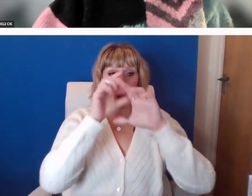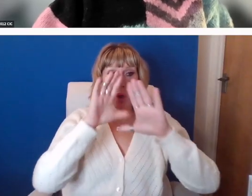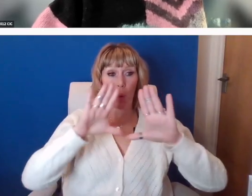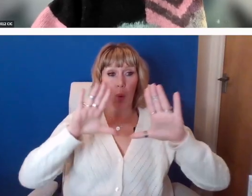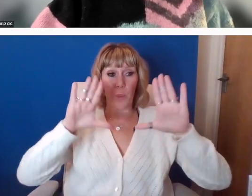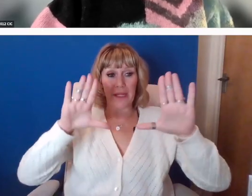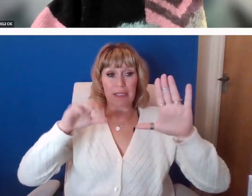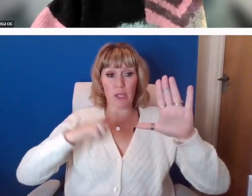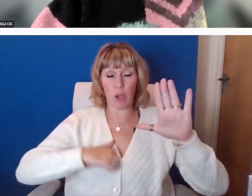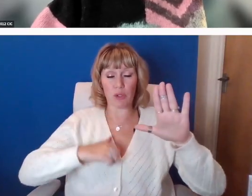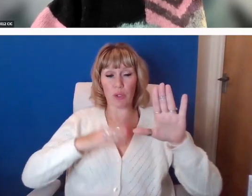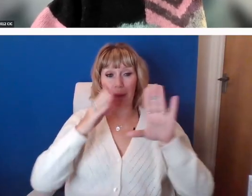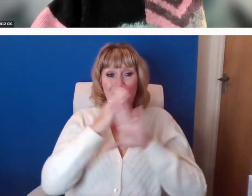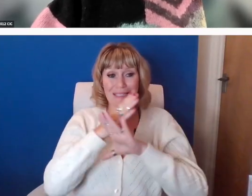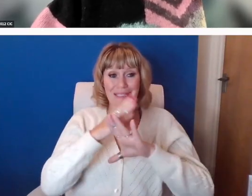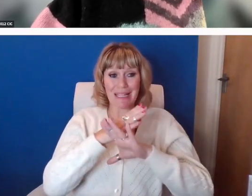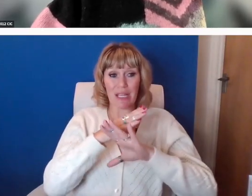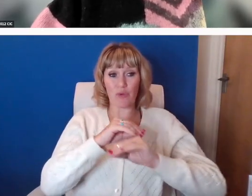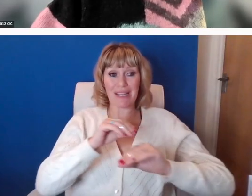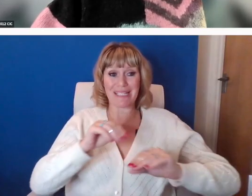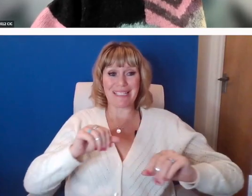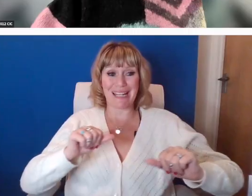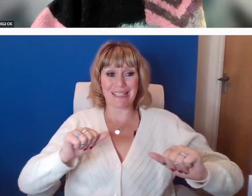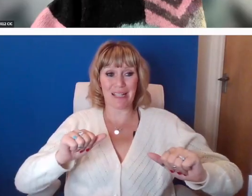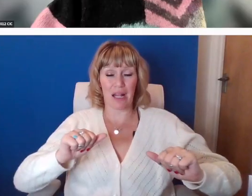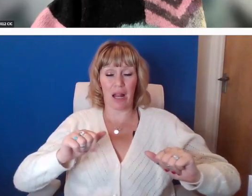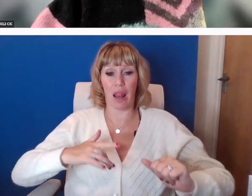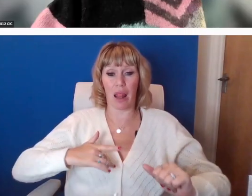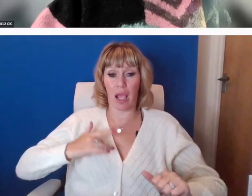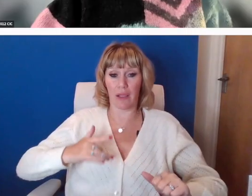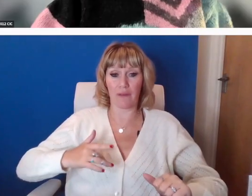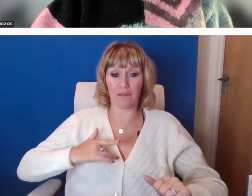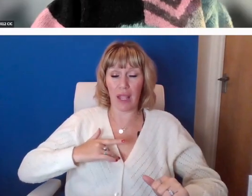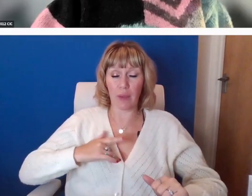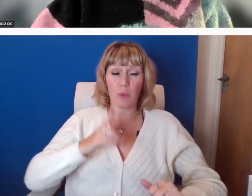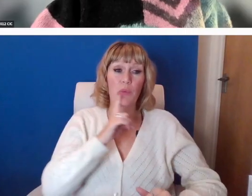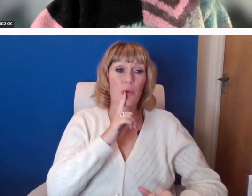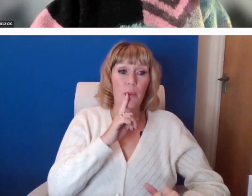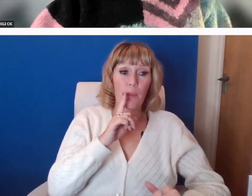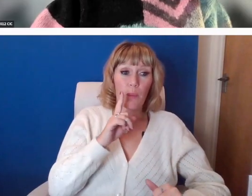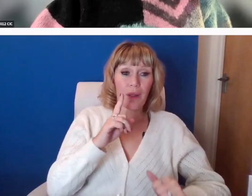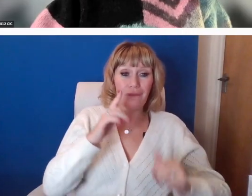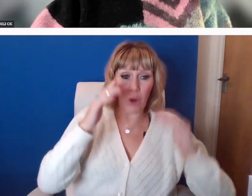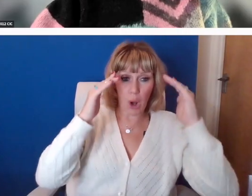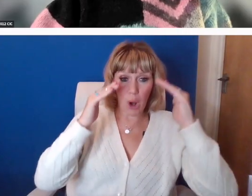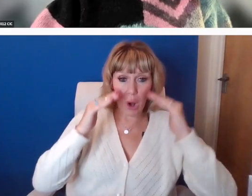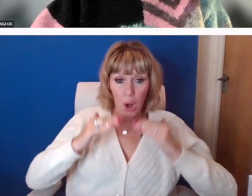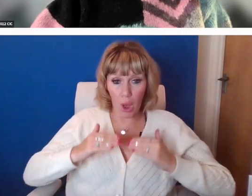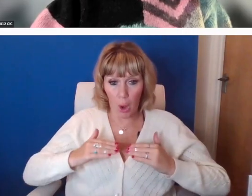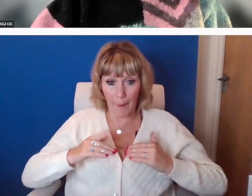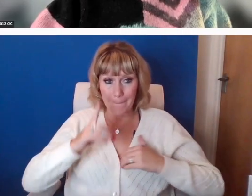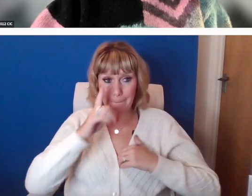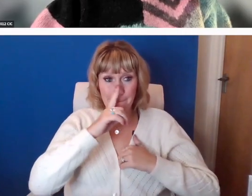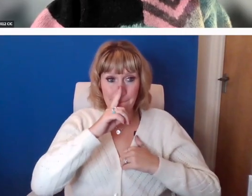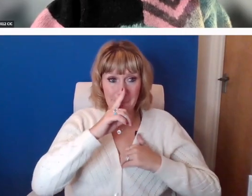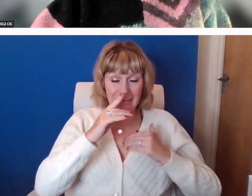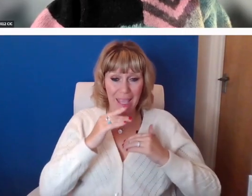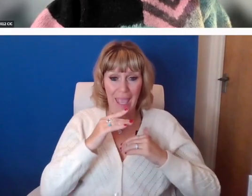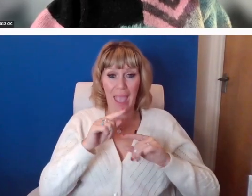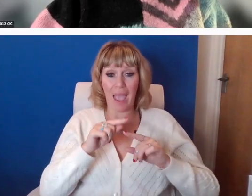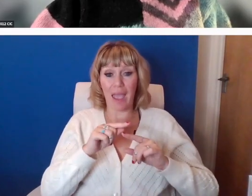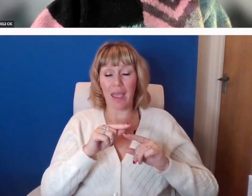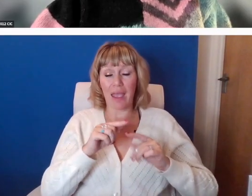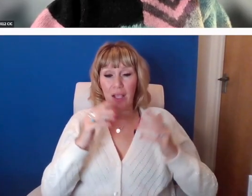about that. It's a painting of a woman with long, bright pink hair and round, dark glasses on a balcony in a